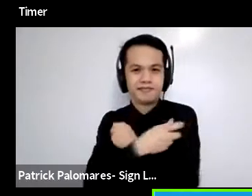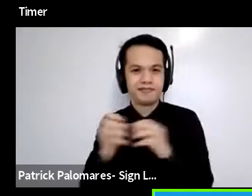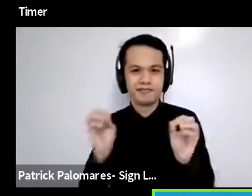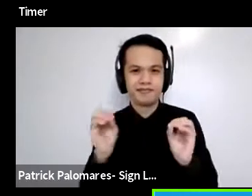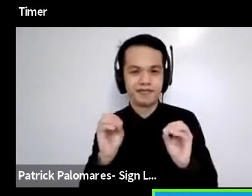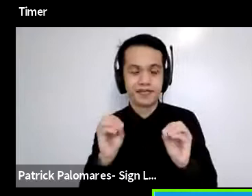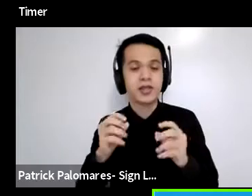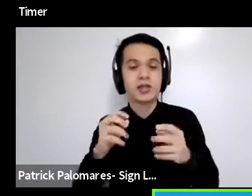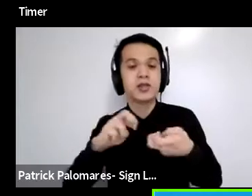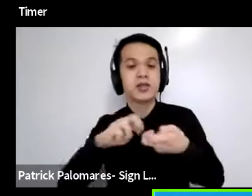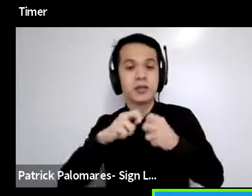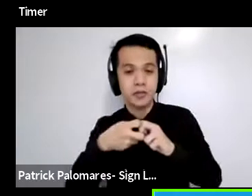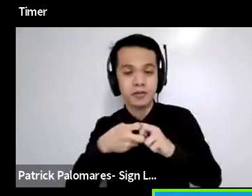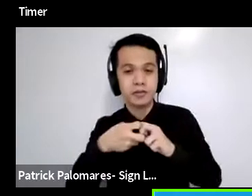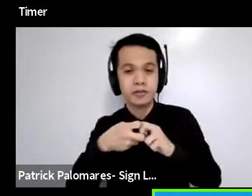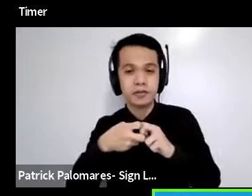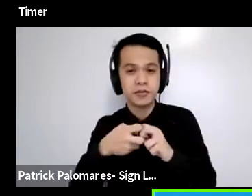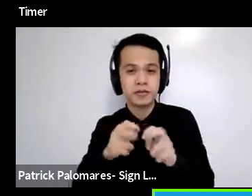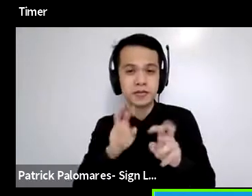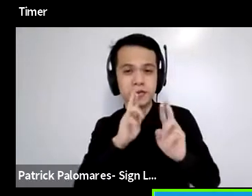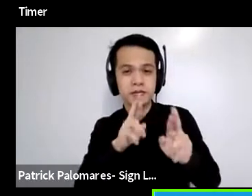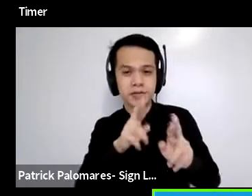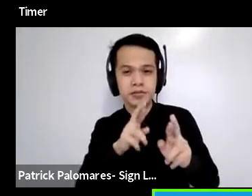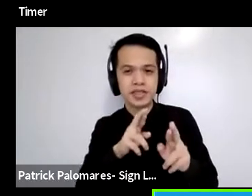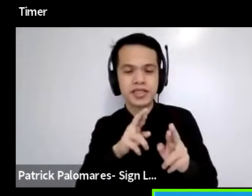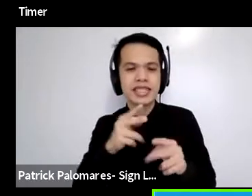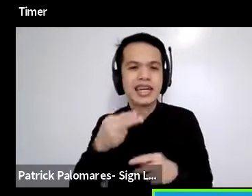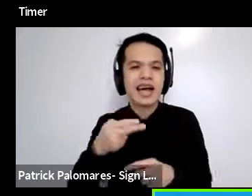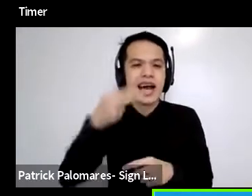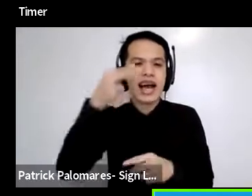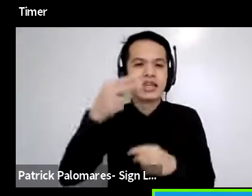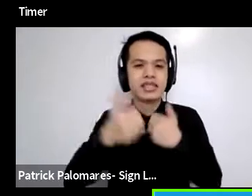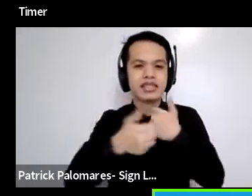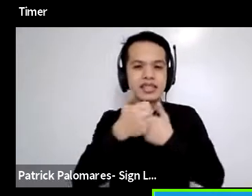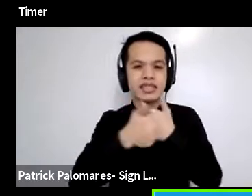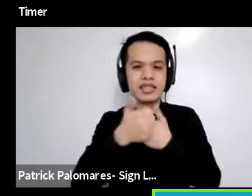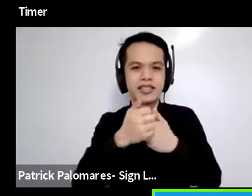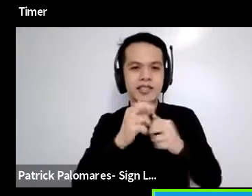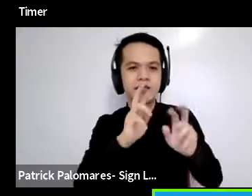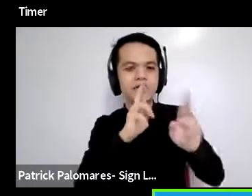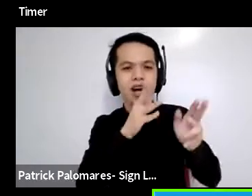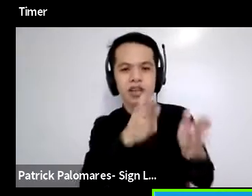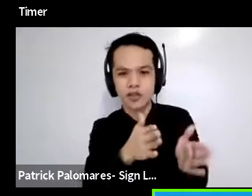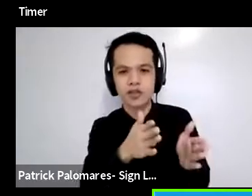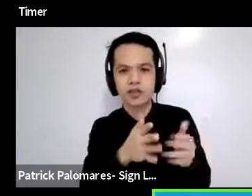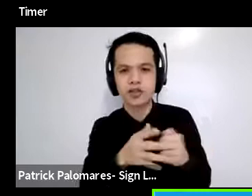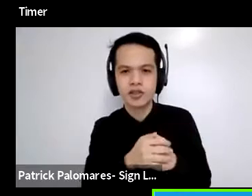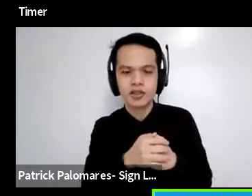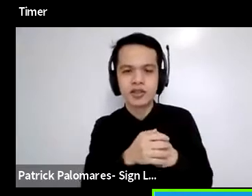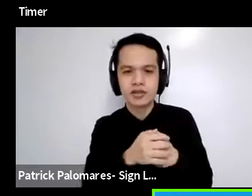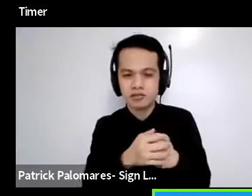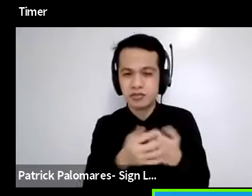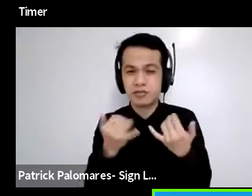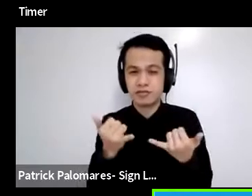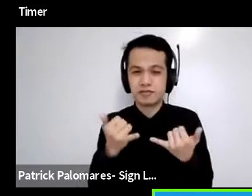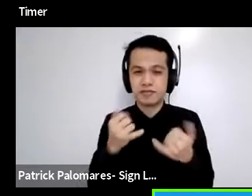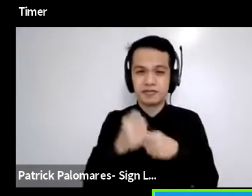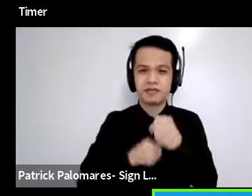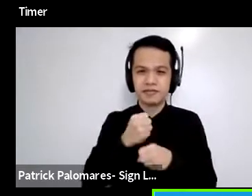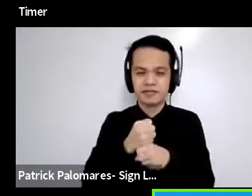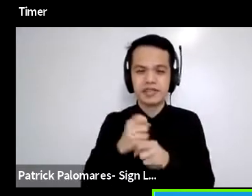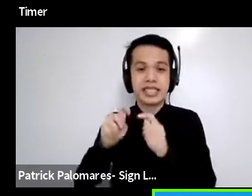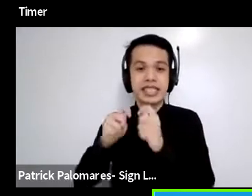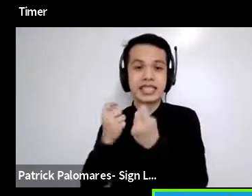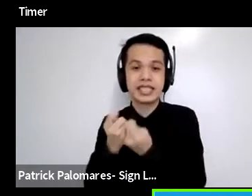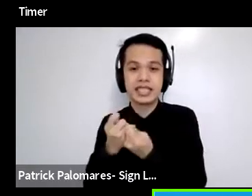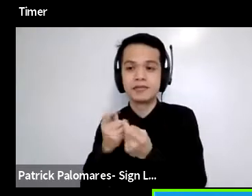problem with these responses is the heightened risk to responders. Earlier this year, our teams went